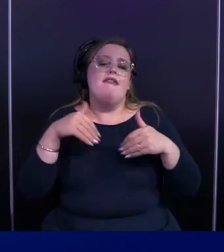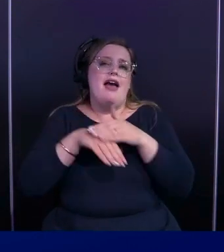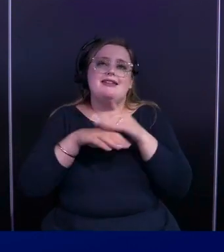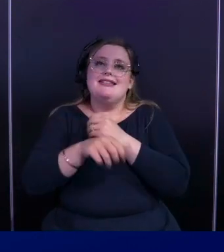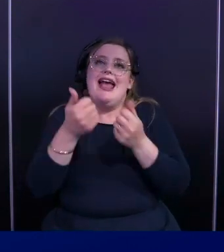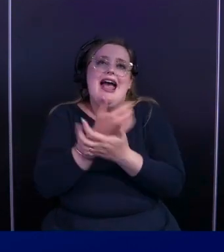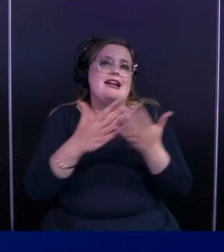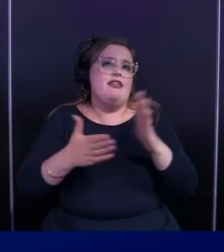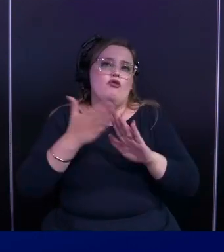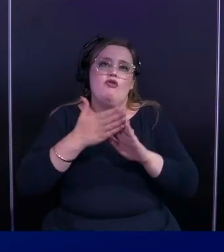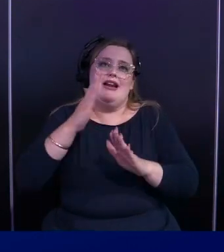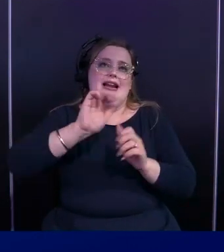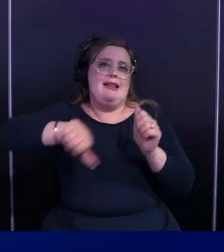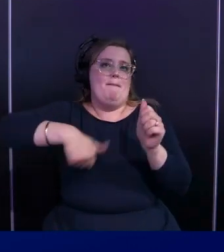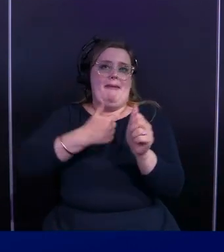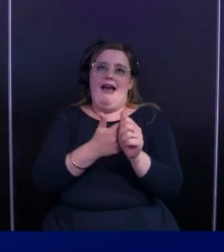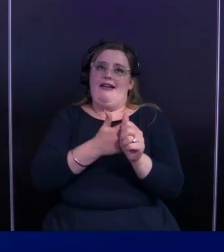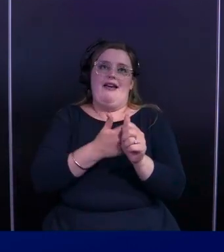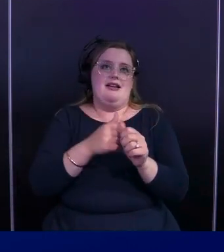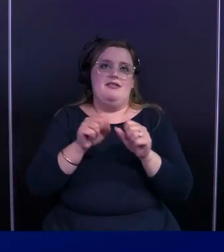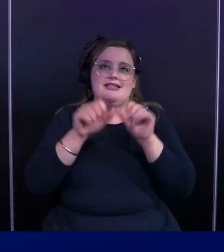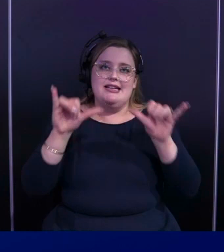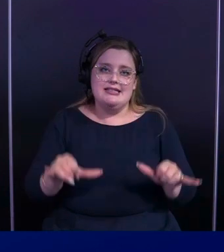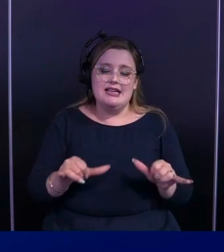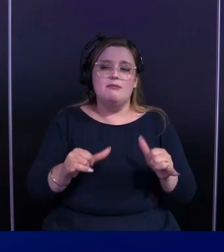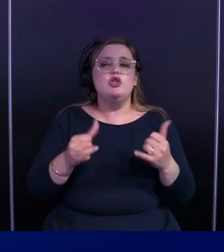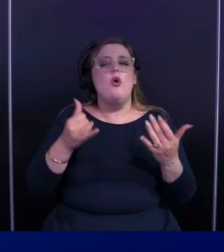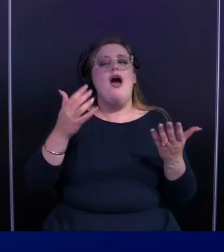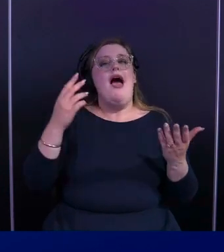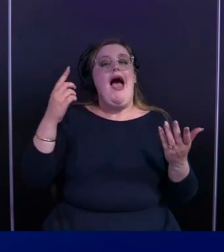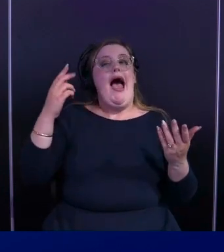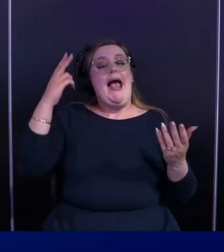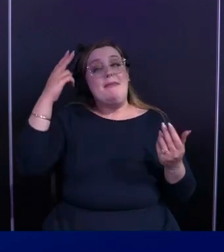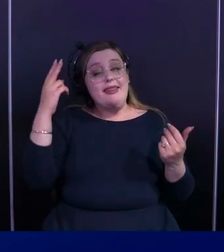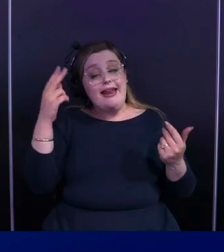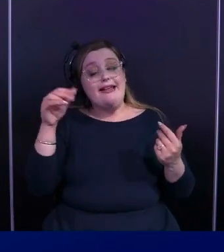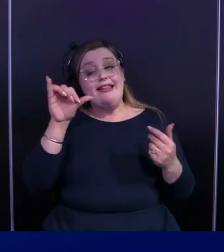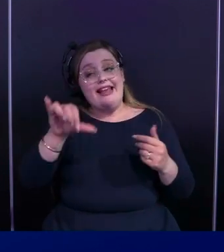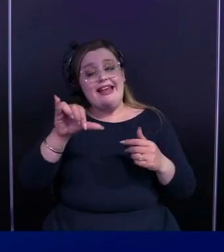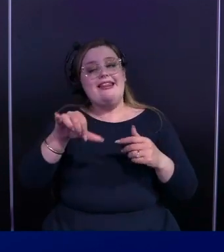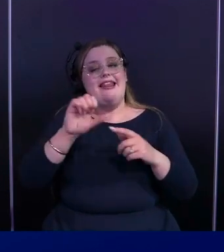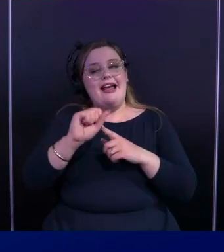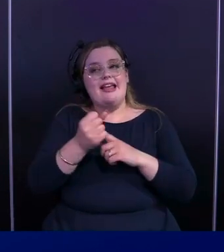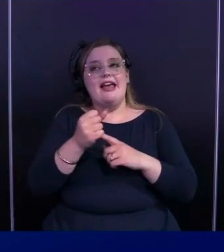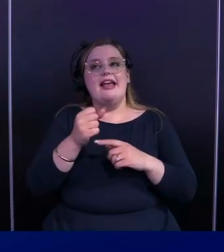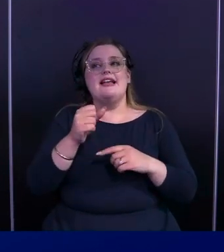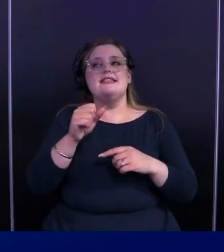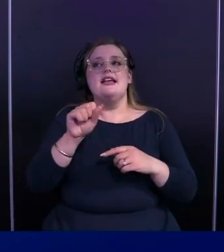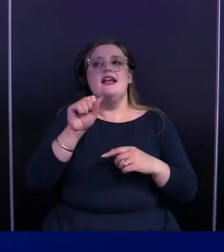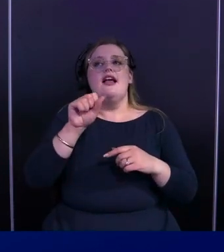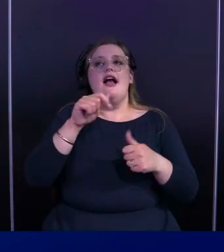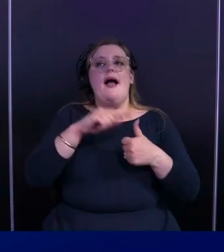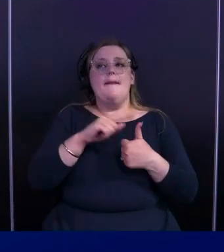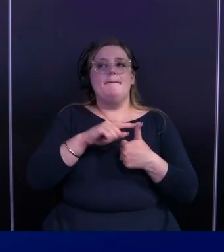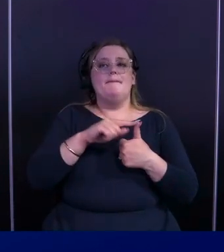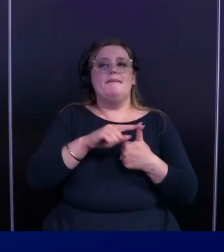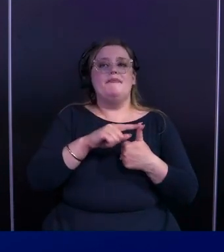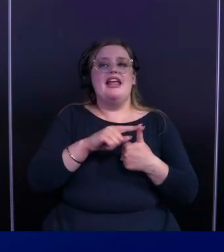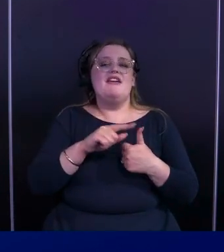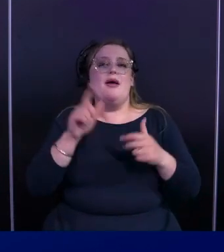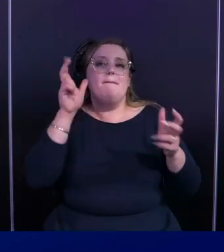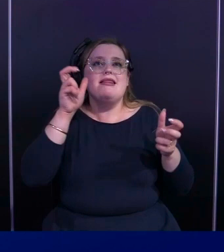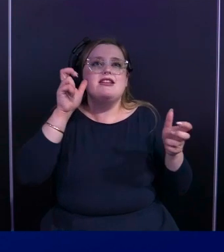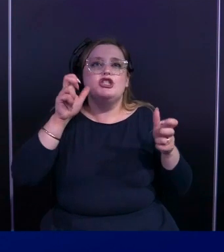system. So hypothetically, in that case you talked about, if a malicious user was trying